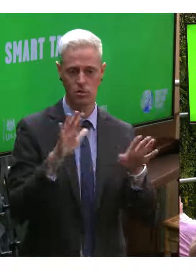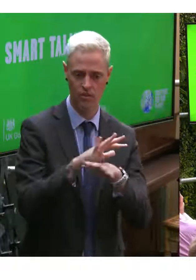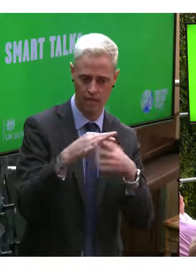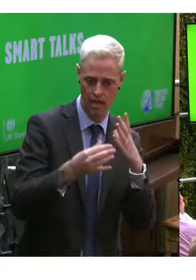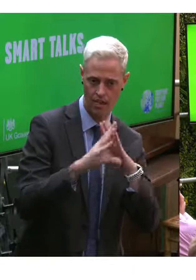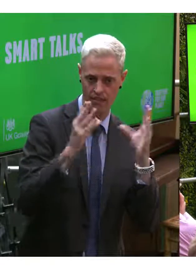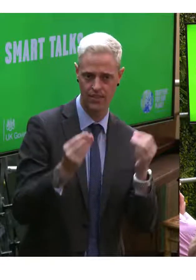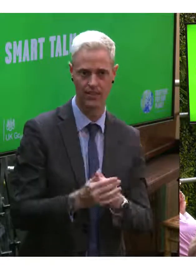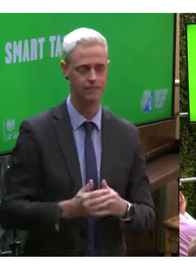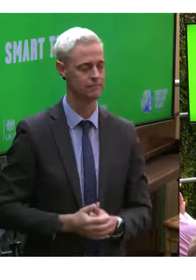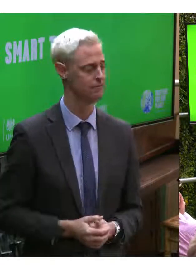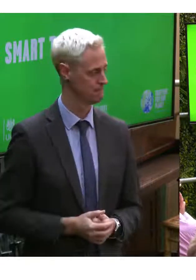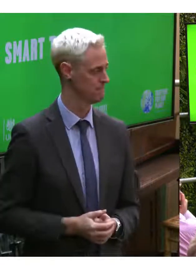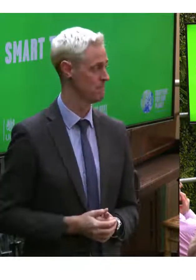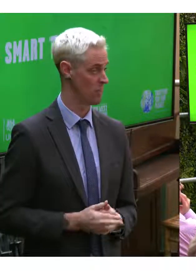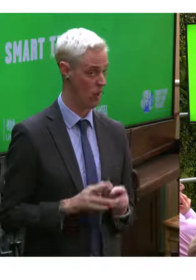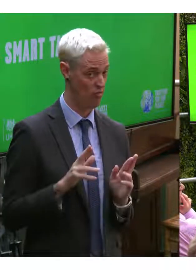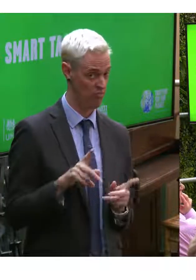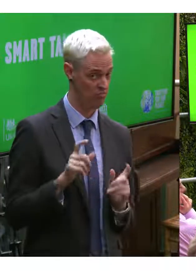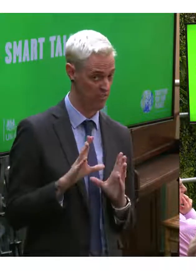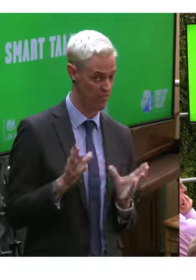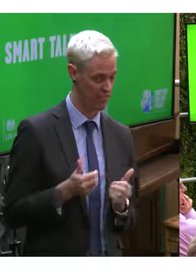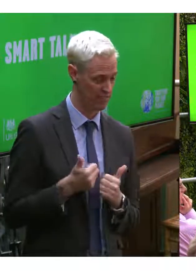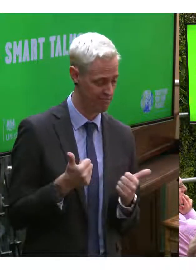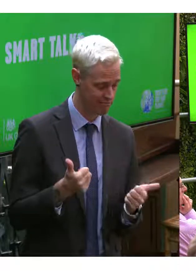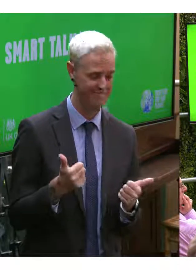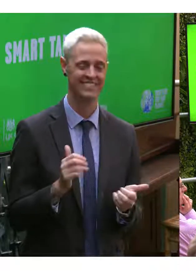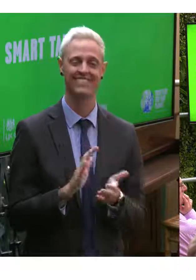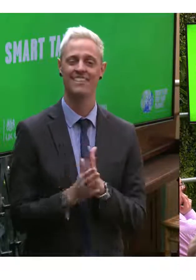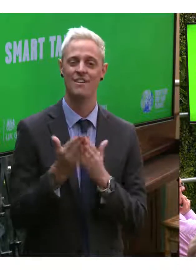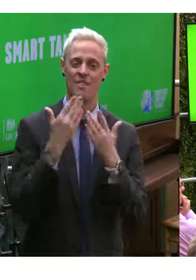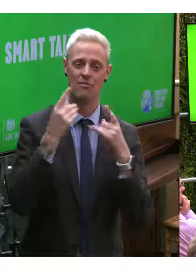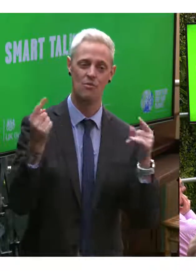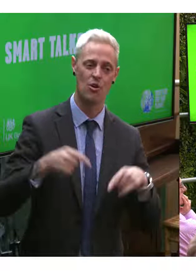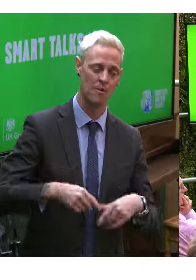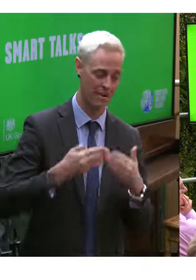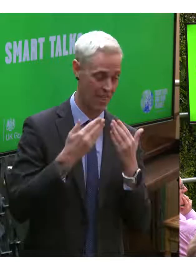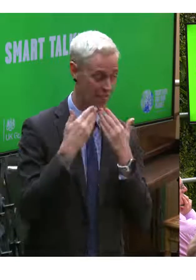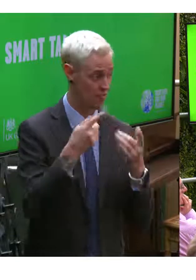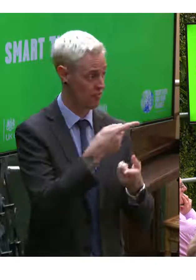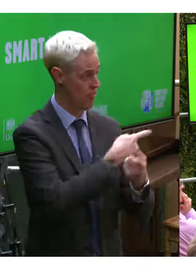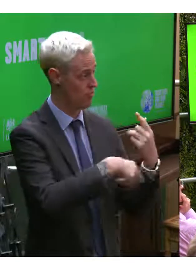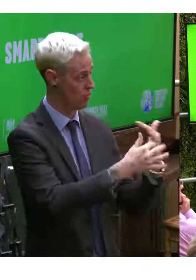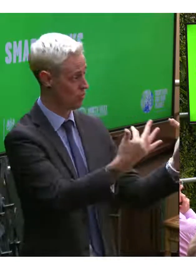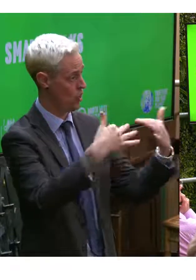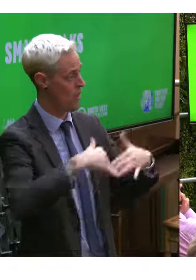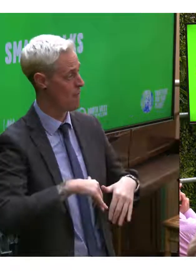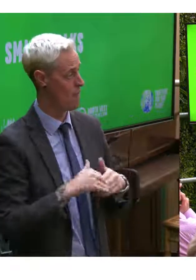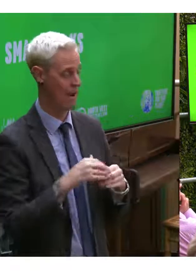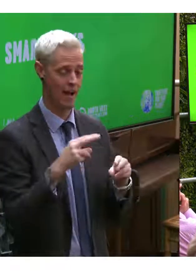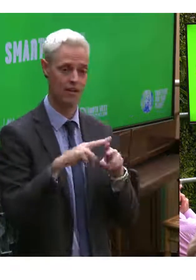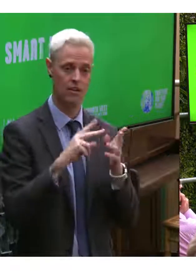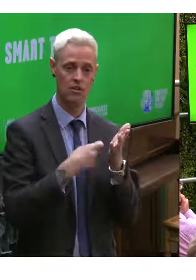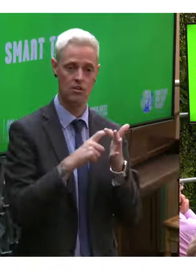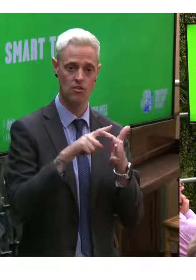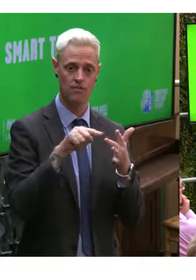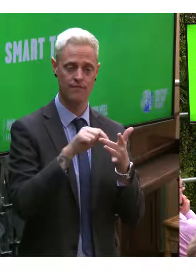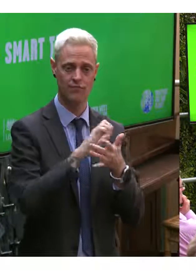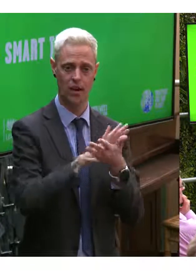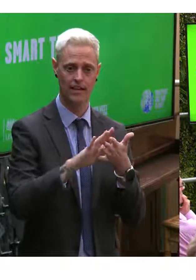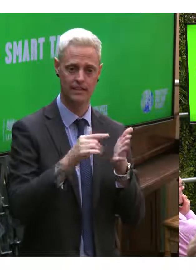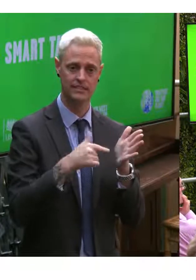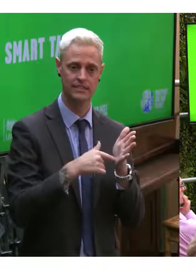today, so we tried to. I hope we've pulled it off. Thank you so much for coming. Thank you again to everyone here at Escape to Freight Island for